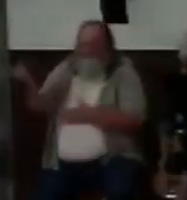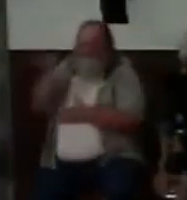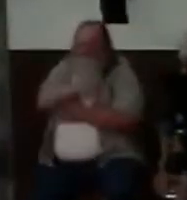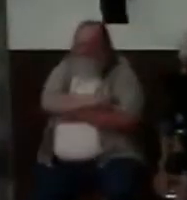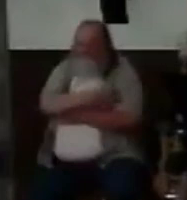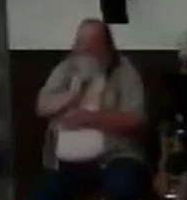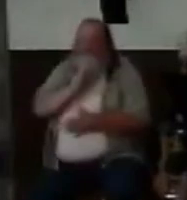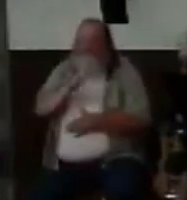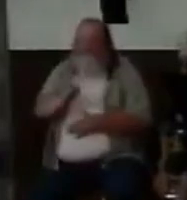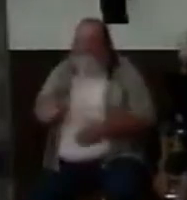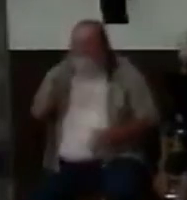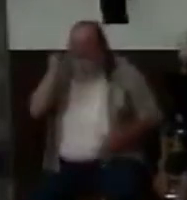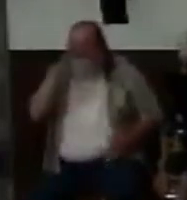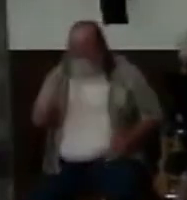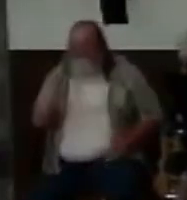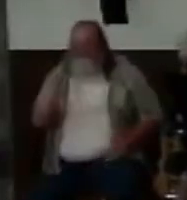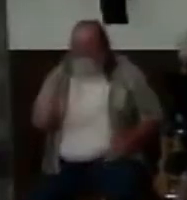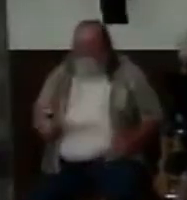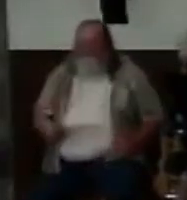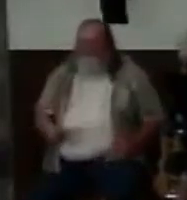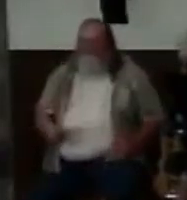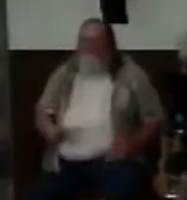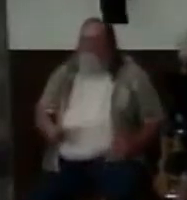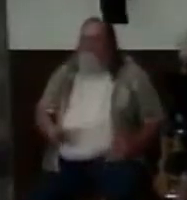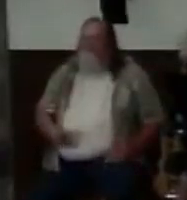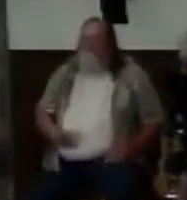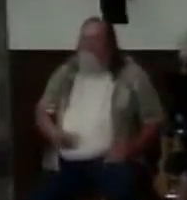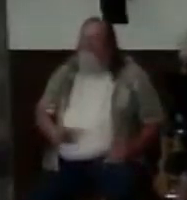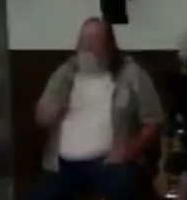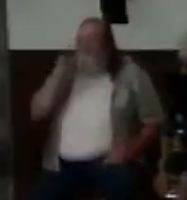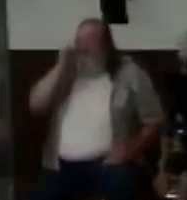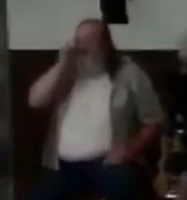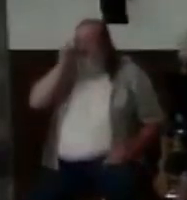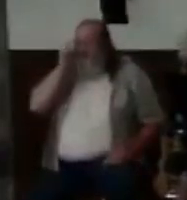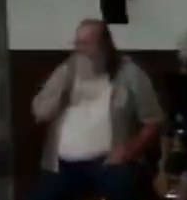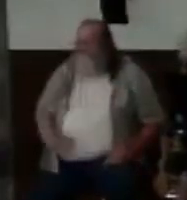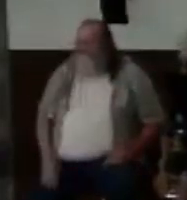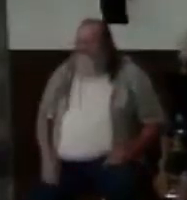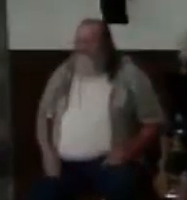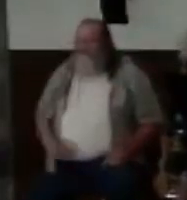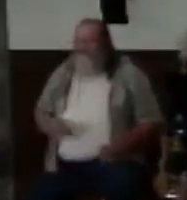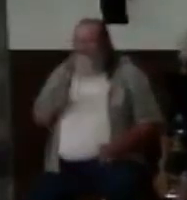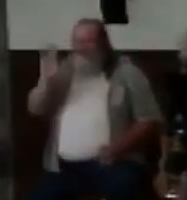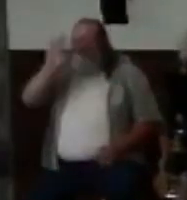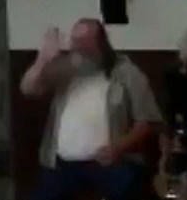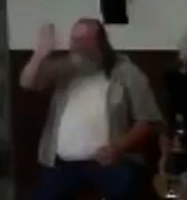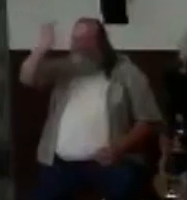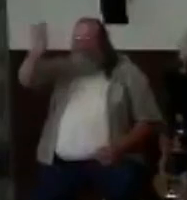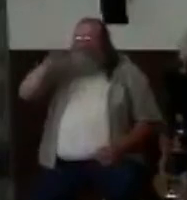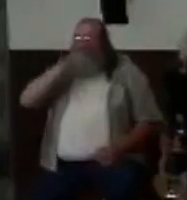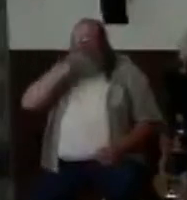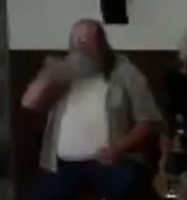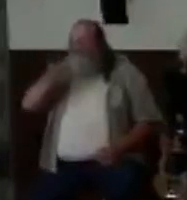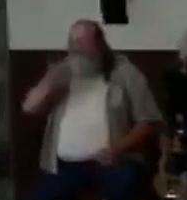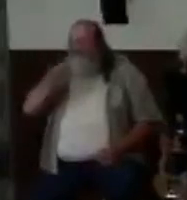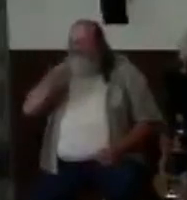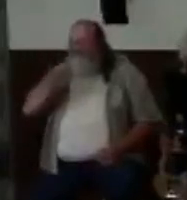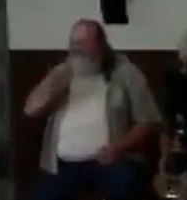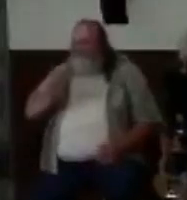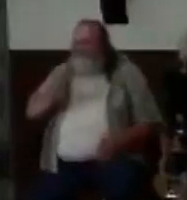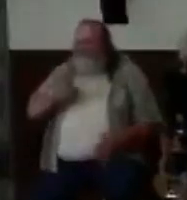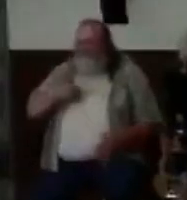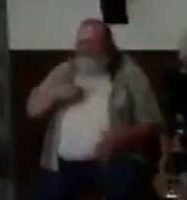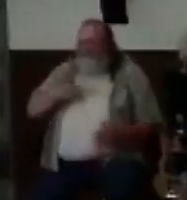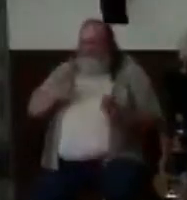The tradition of reciting the scripture had a lot of meaning. We're talking about hundreds of years. They had been doing